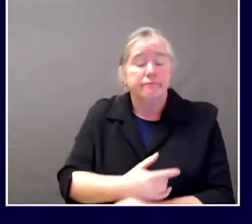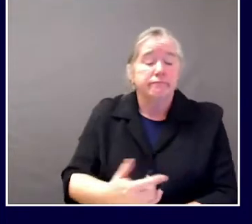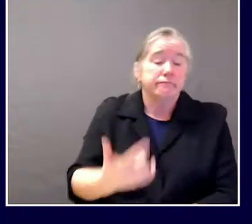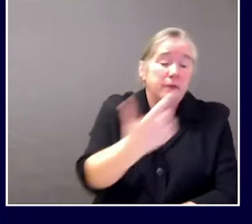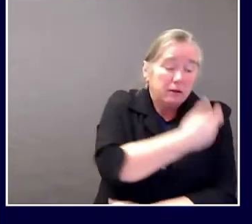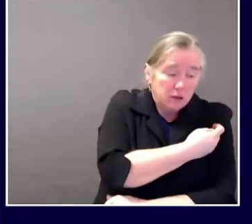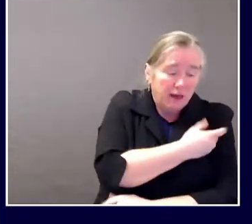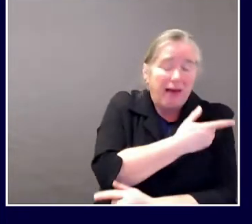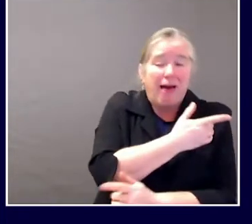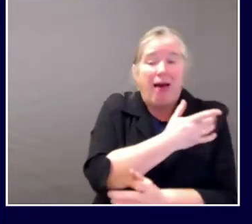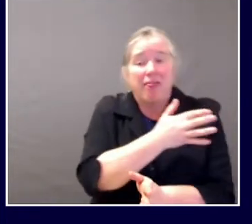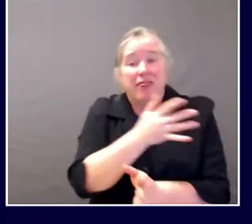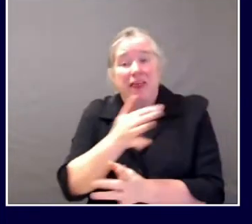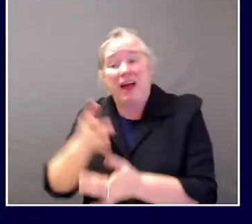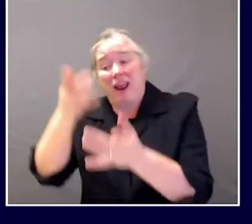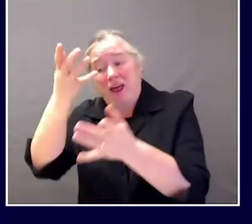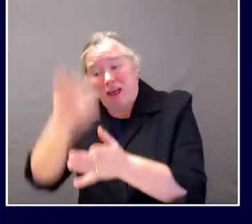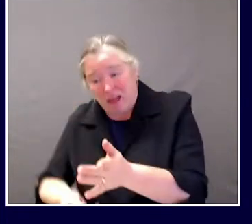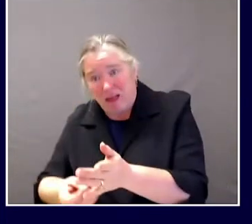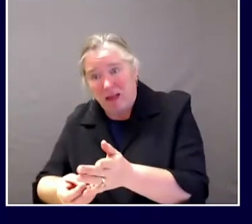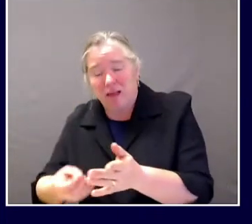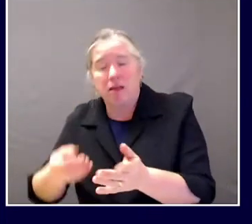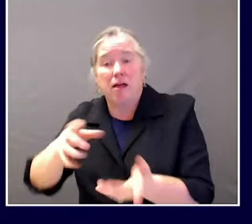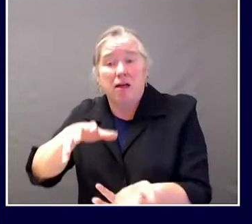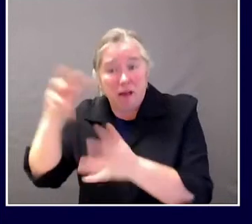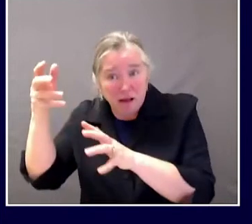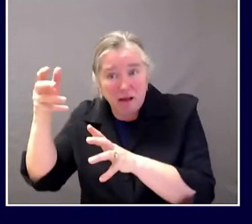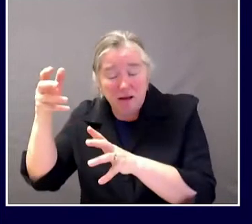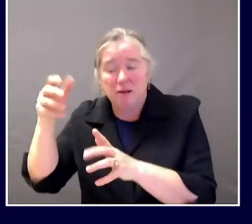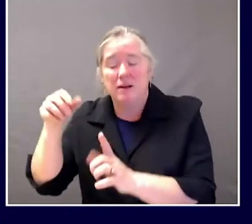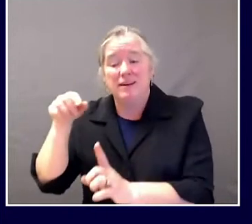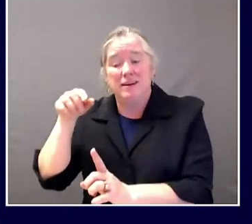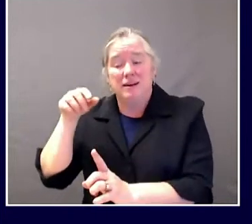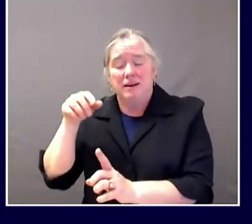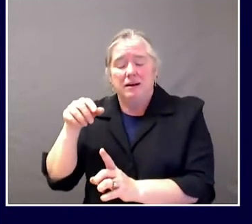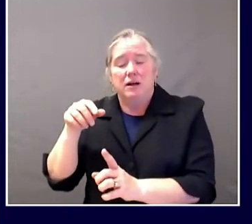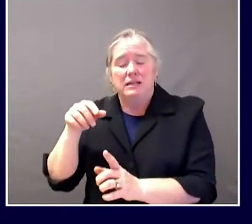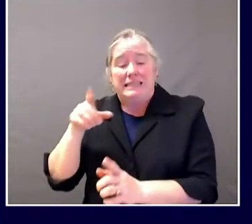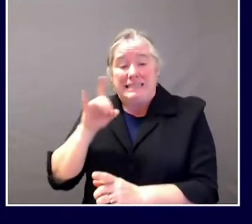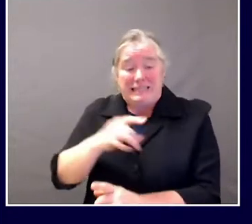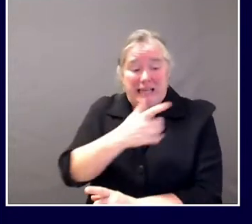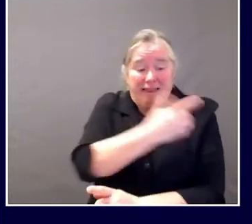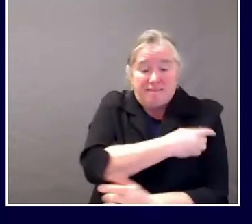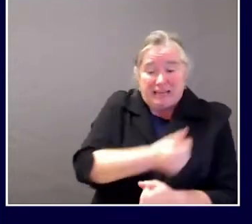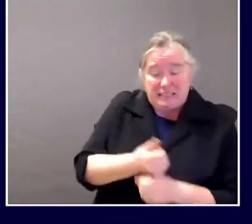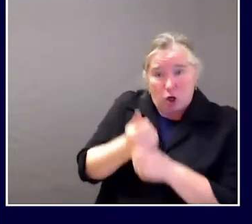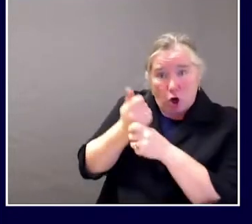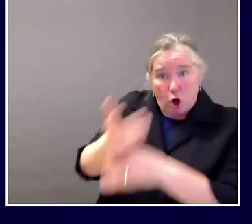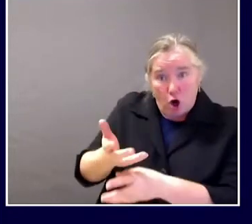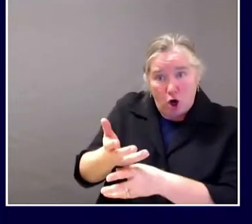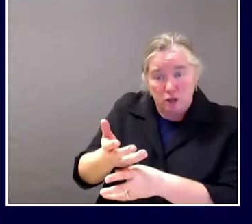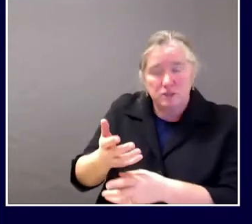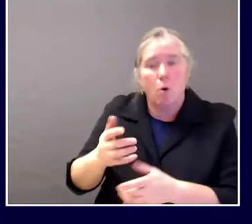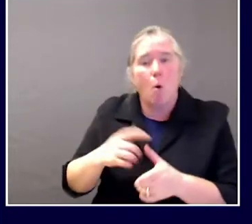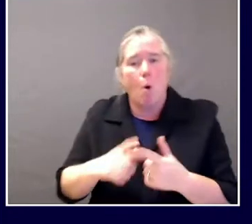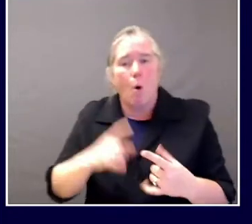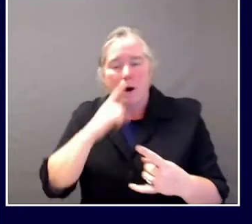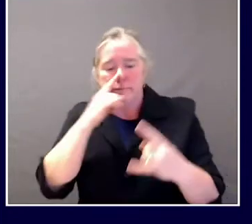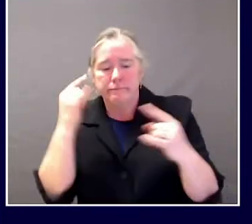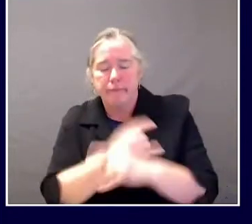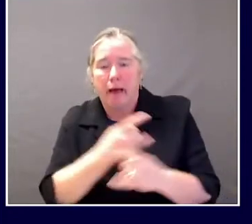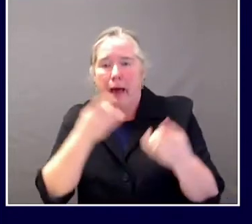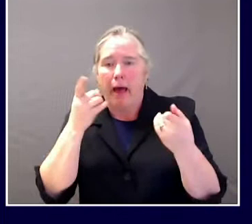indeed causation. We need to be all on the lookout for those. Do they need to be investigated?